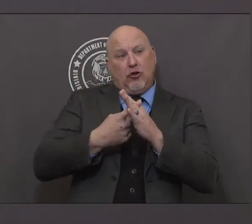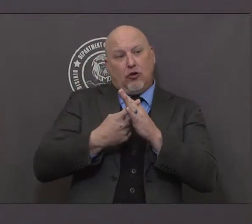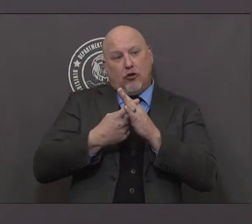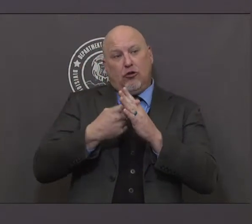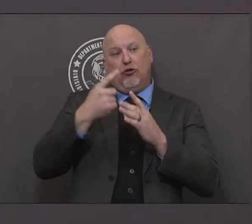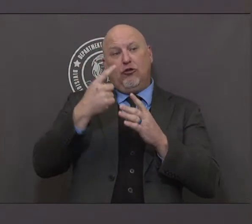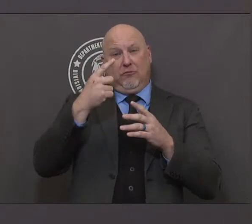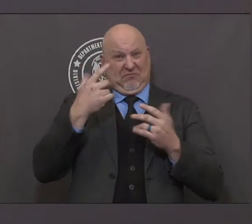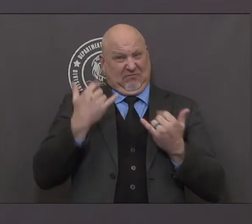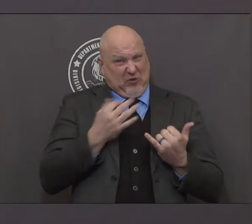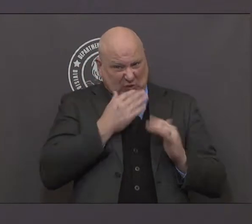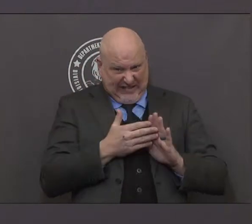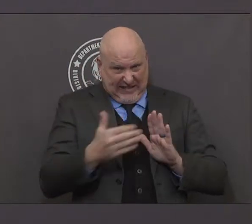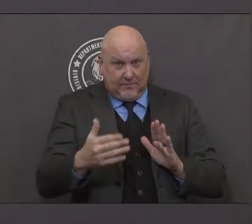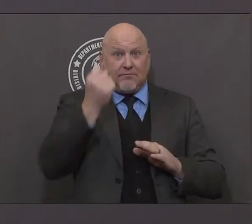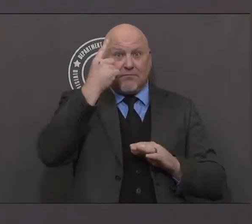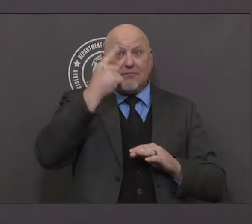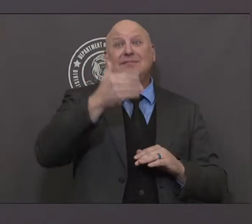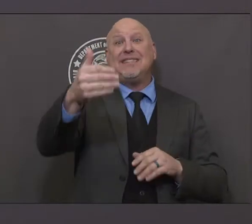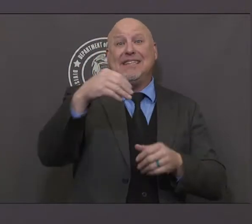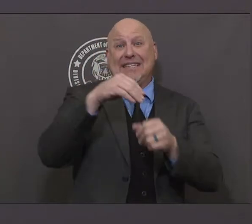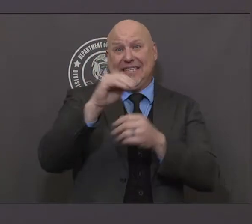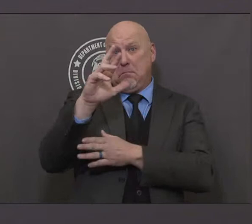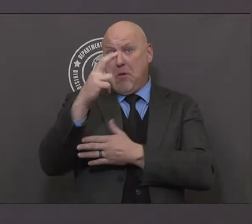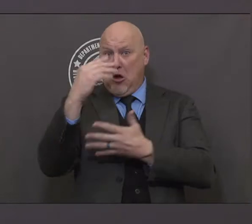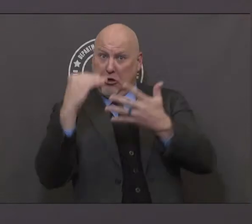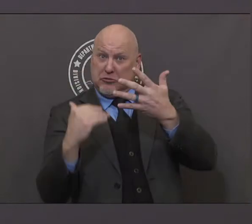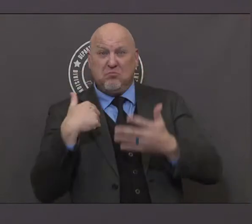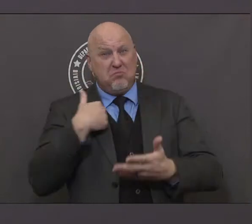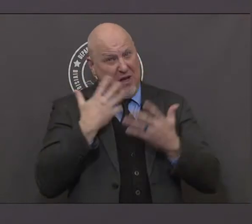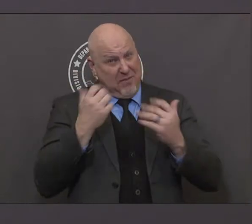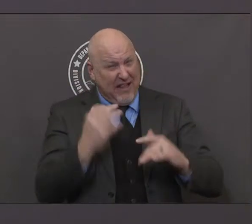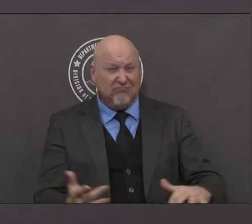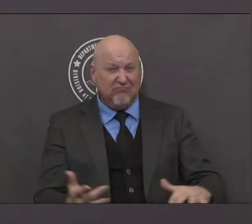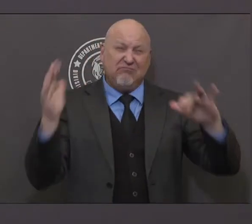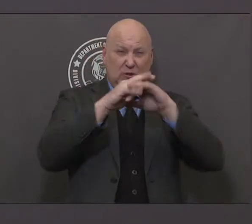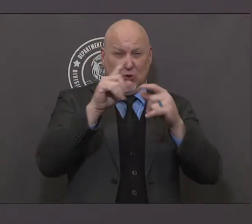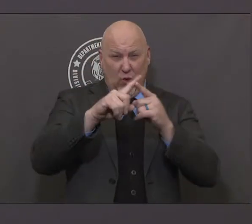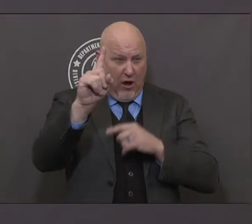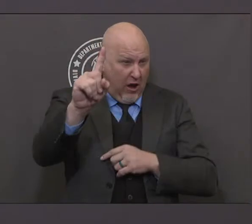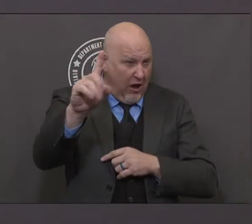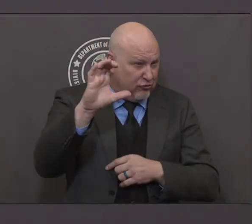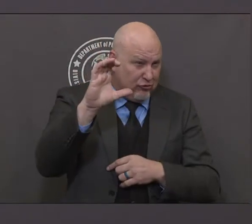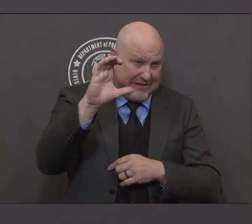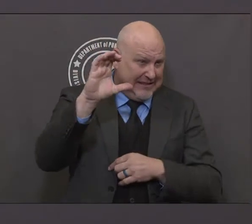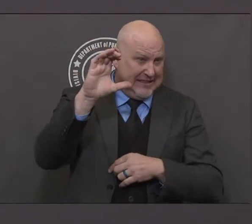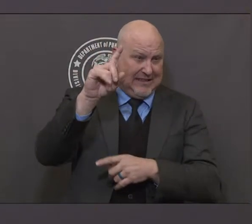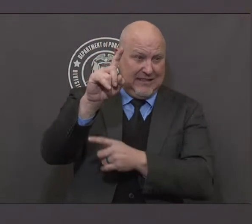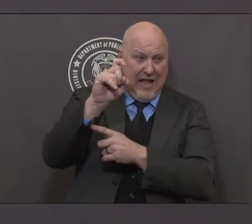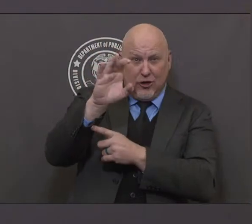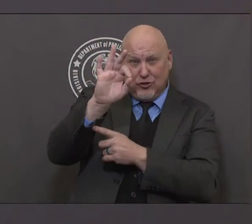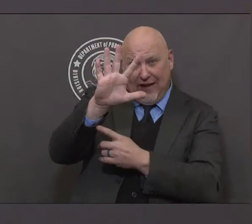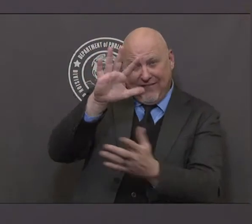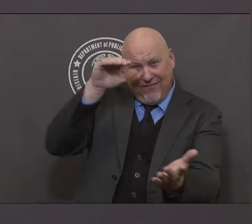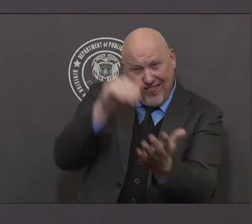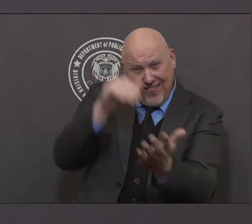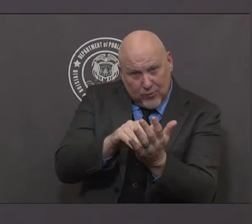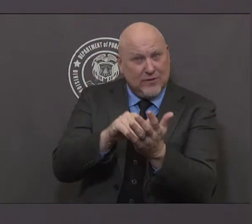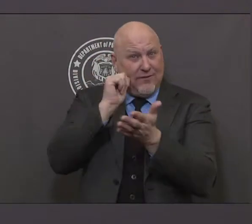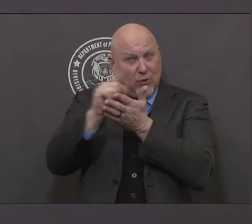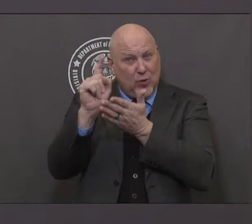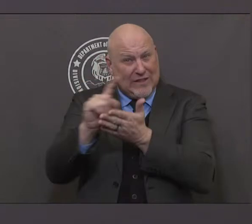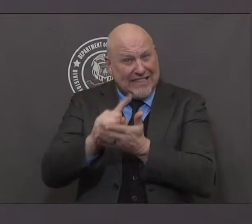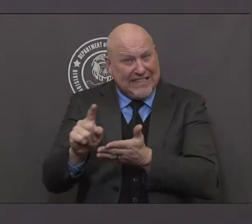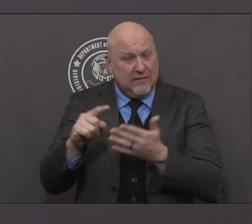195,000 total doses, first and second doses per week, just based on Pfizer and Moderna increases and their